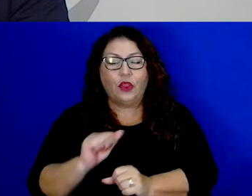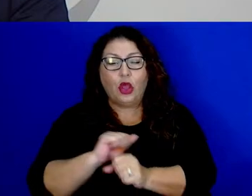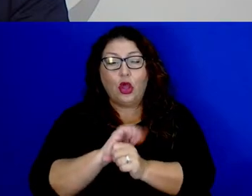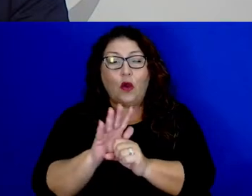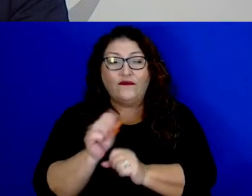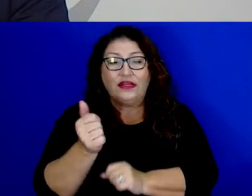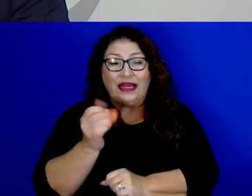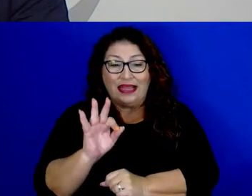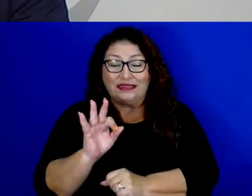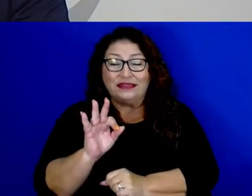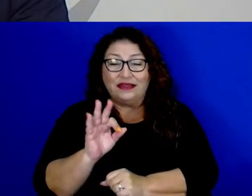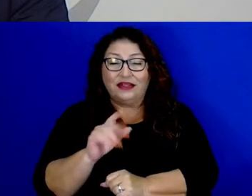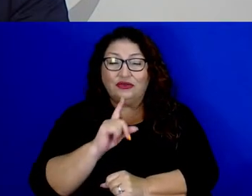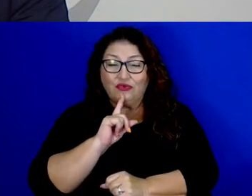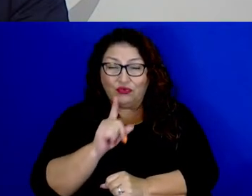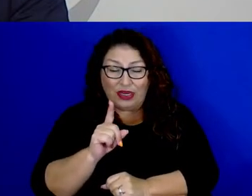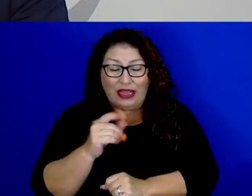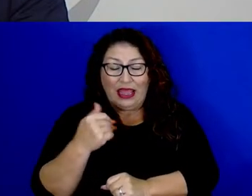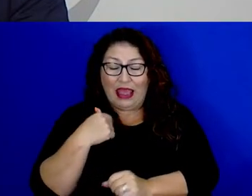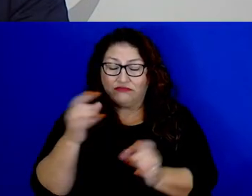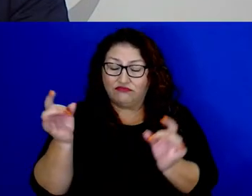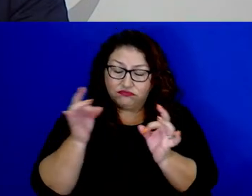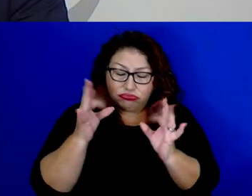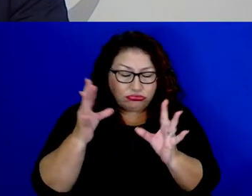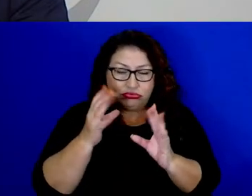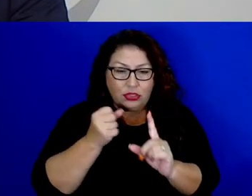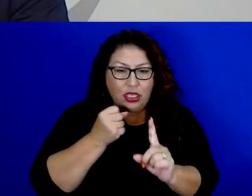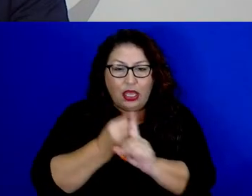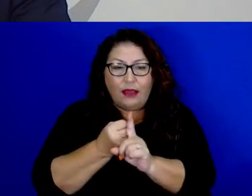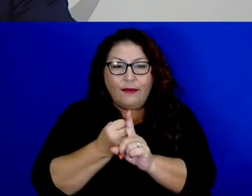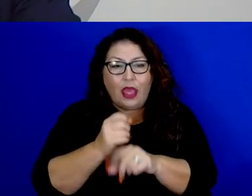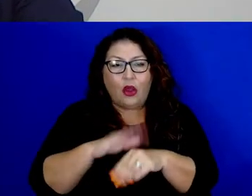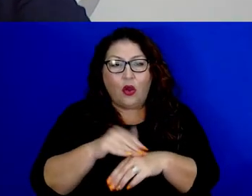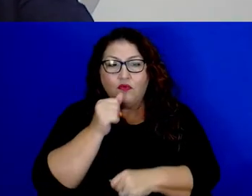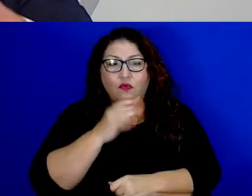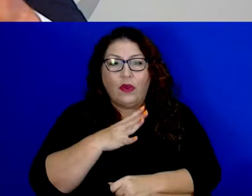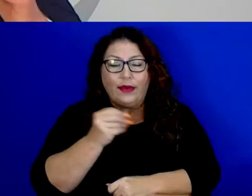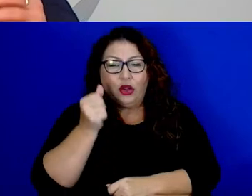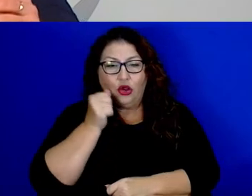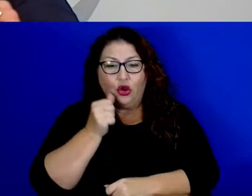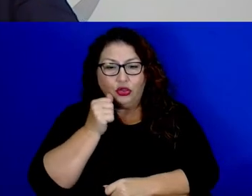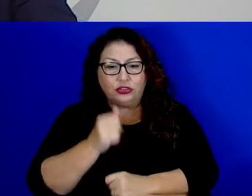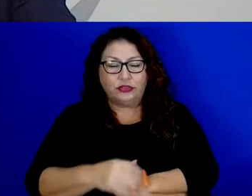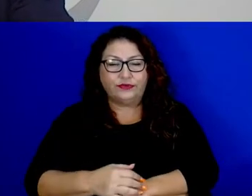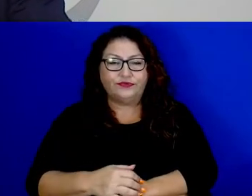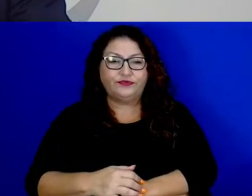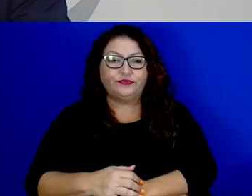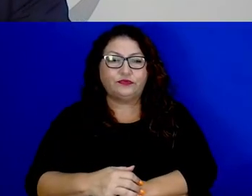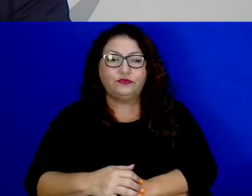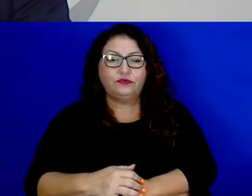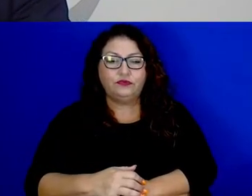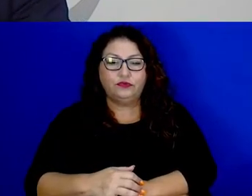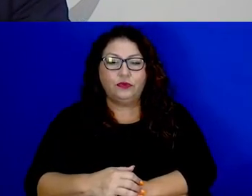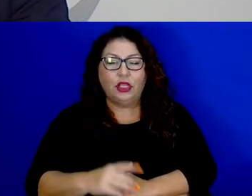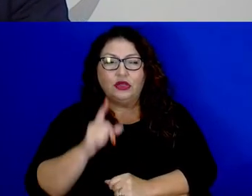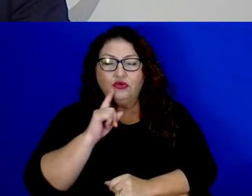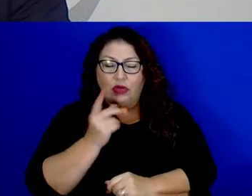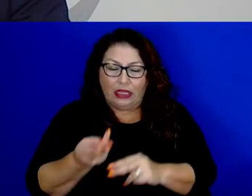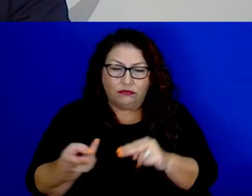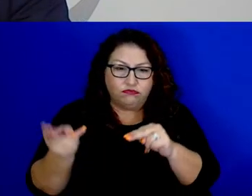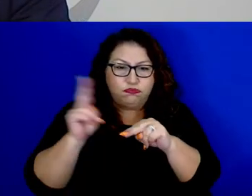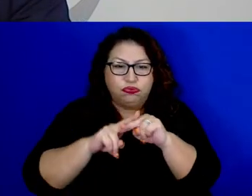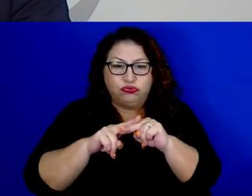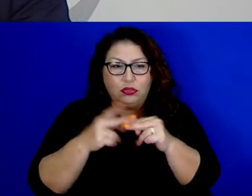a devastating impact on women and girls. It has exacerbated existing